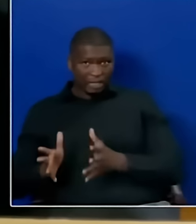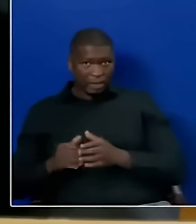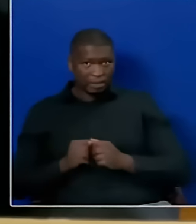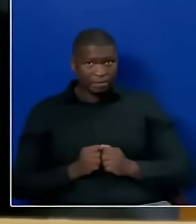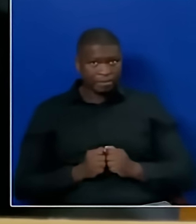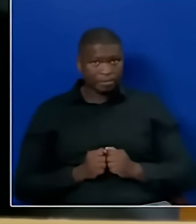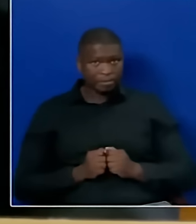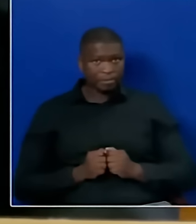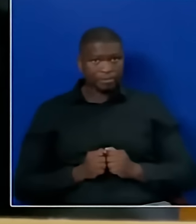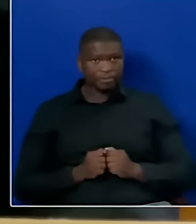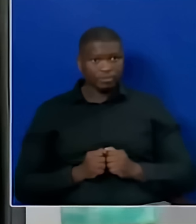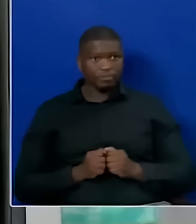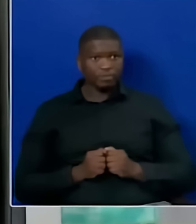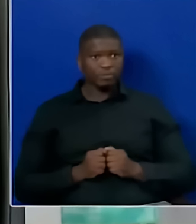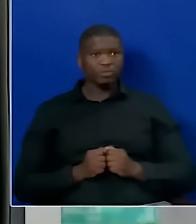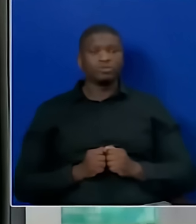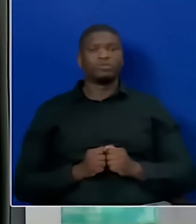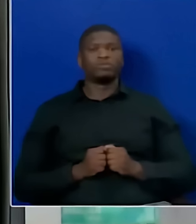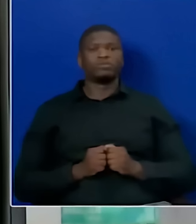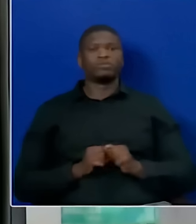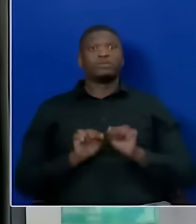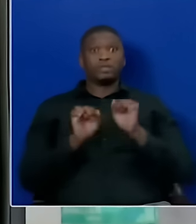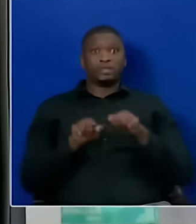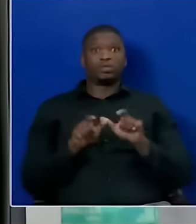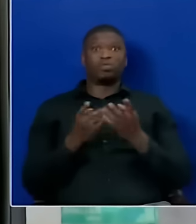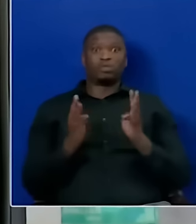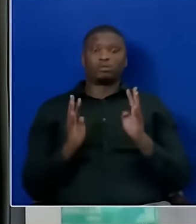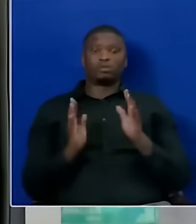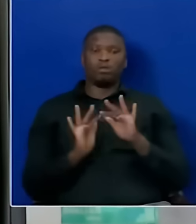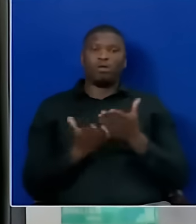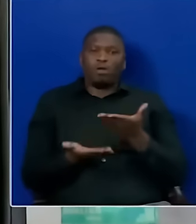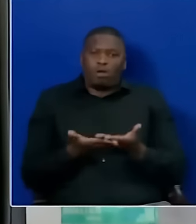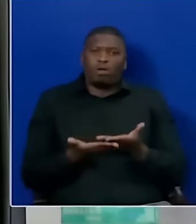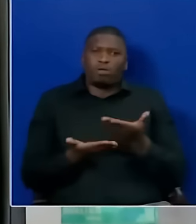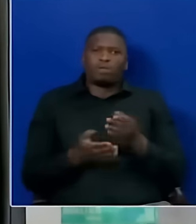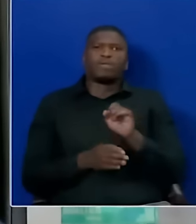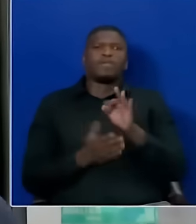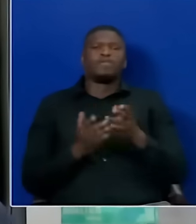It does, Commissioner. If, for example, here,